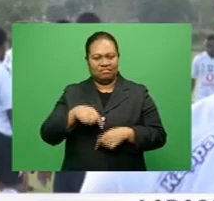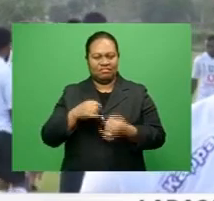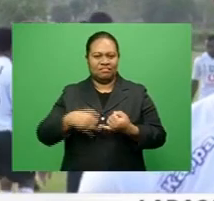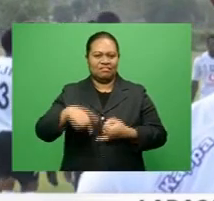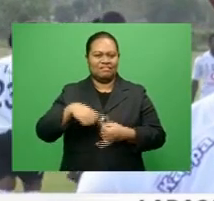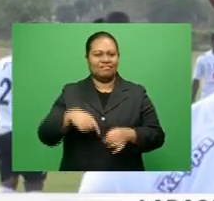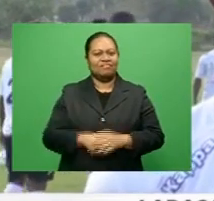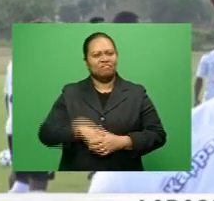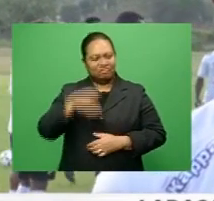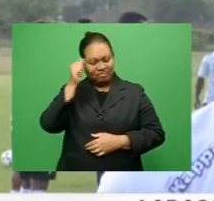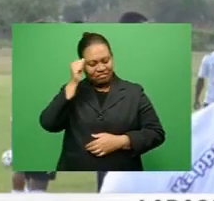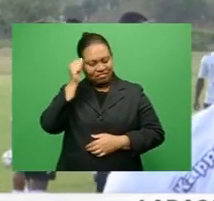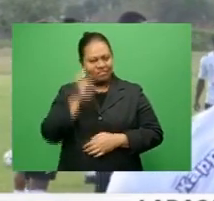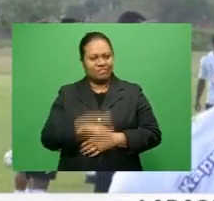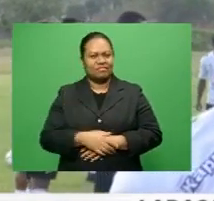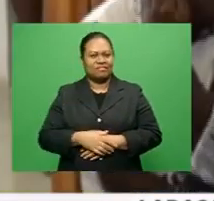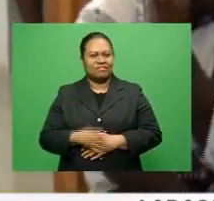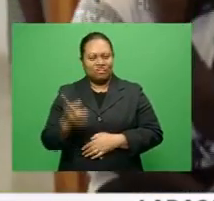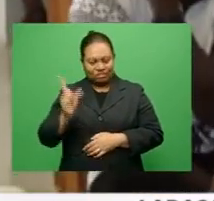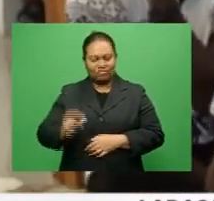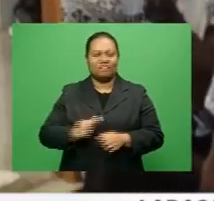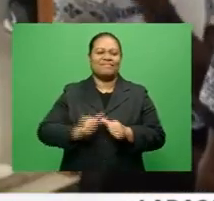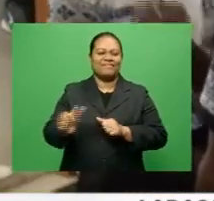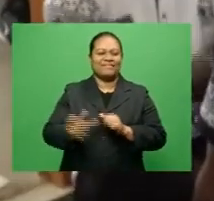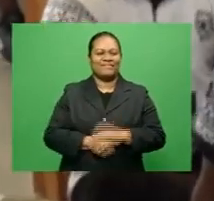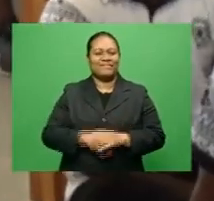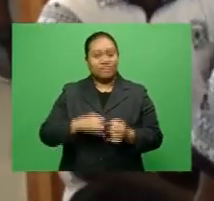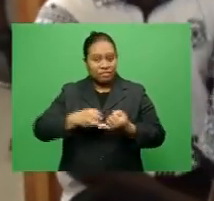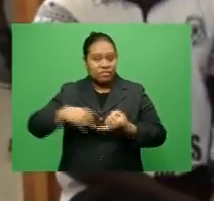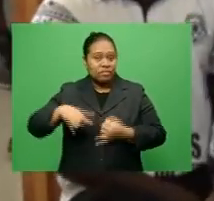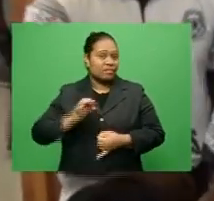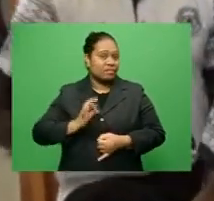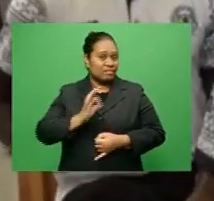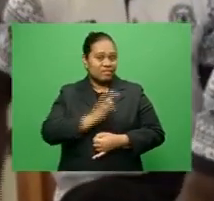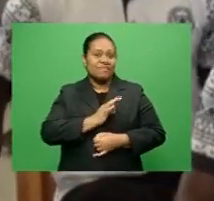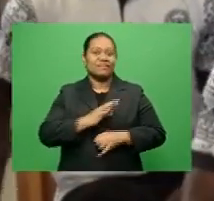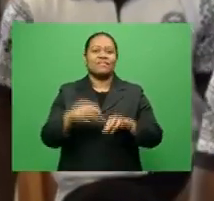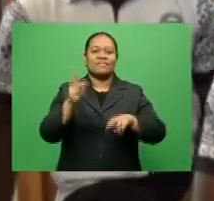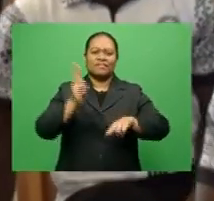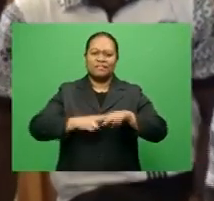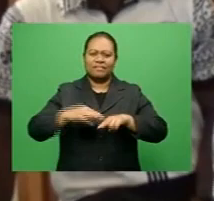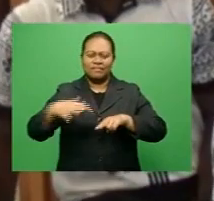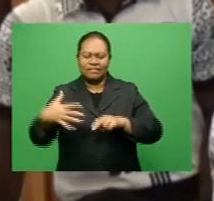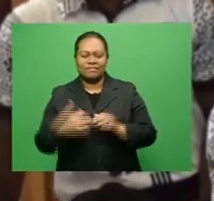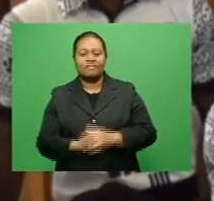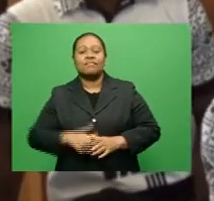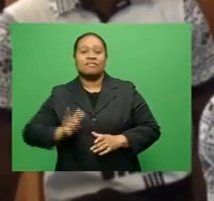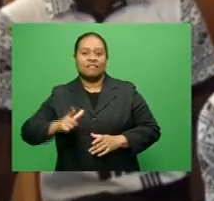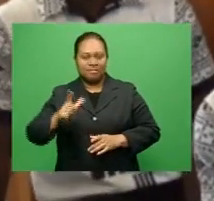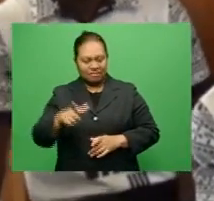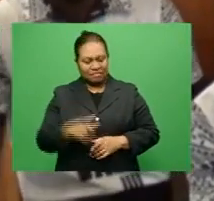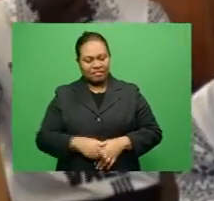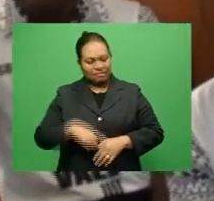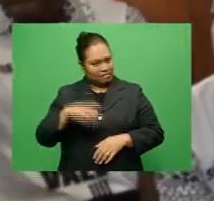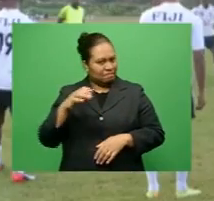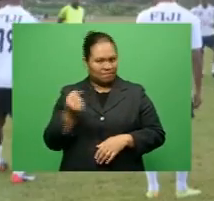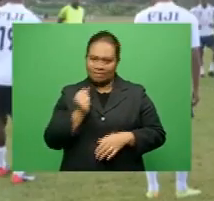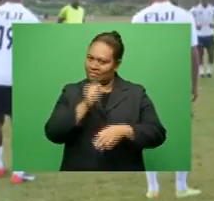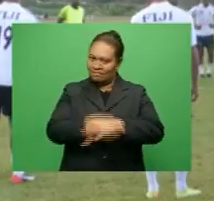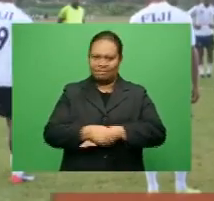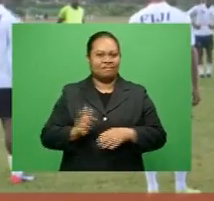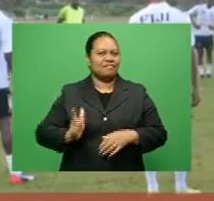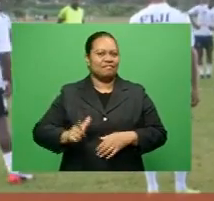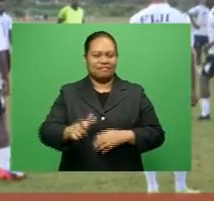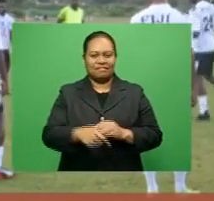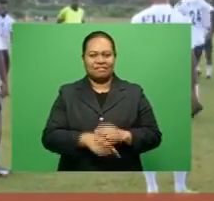day, we'll do our best. However, Suva star Felipe Mbaravilala says Lambasa is the team to beat. There's maybe 8